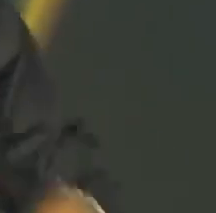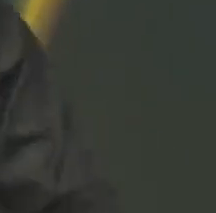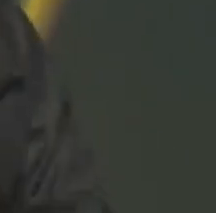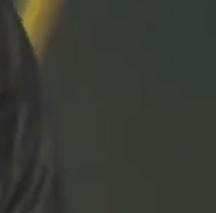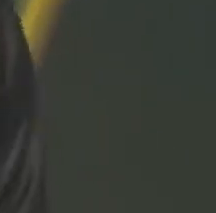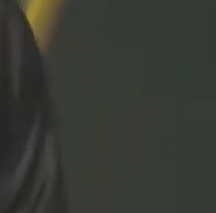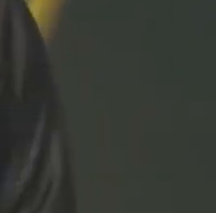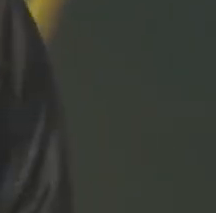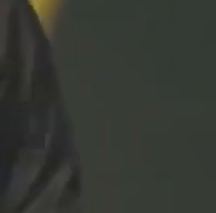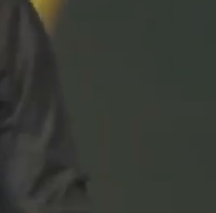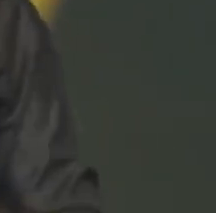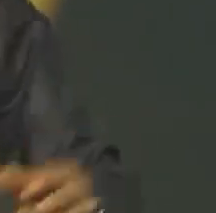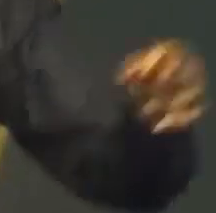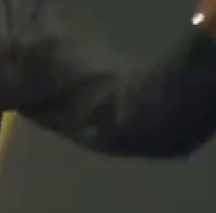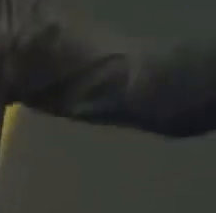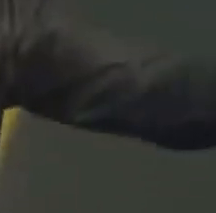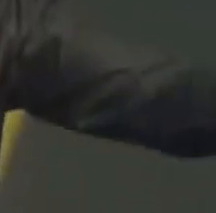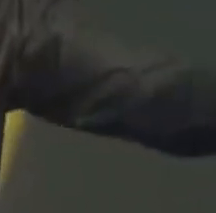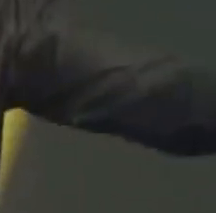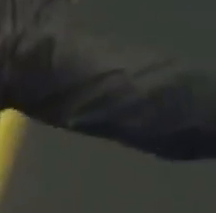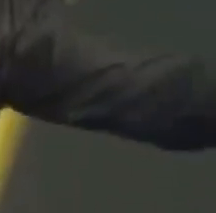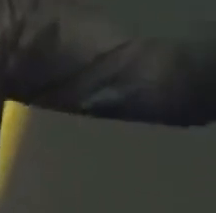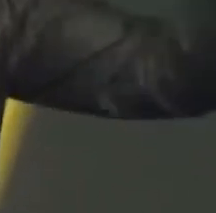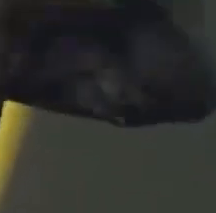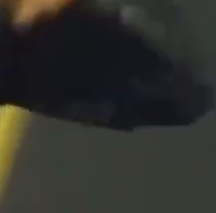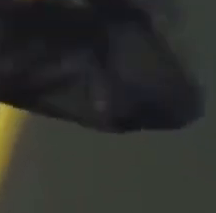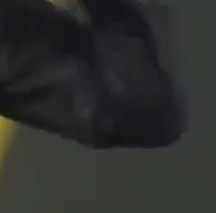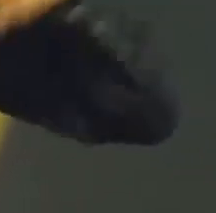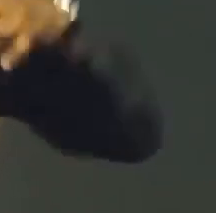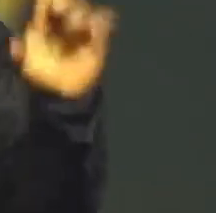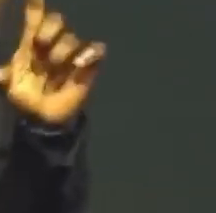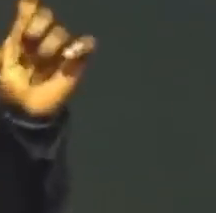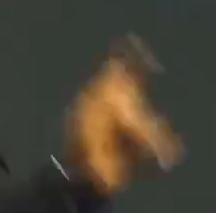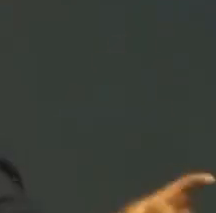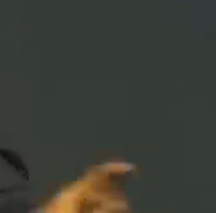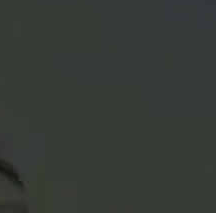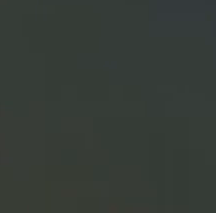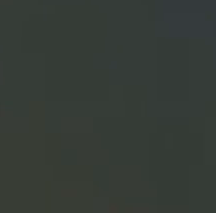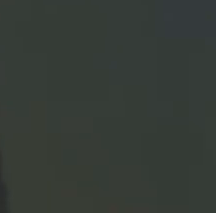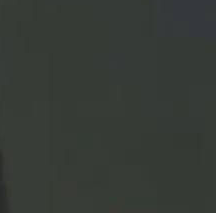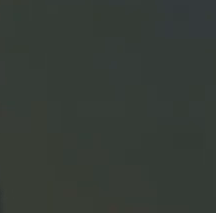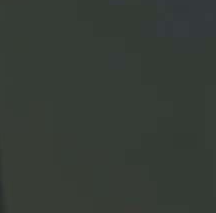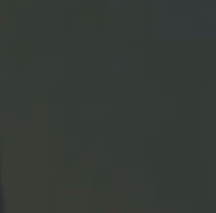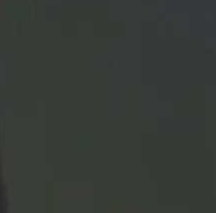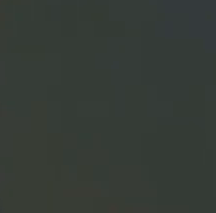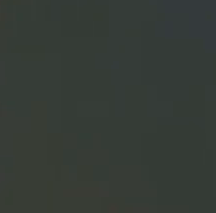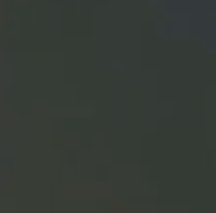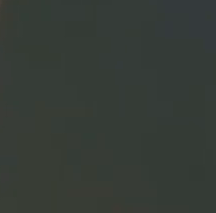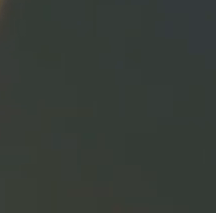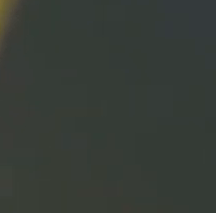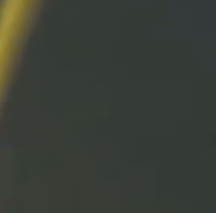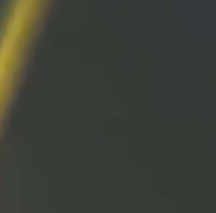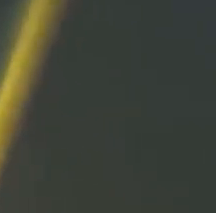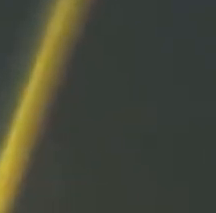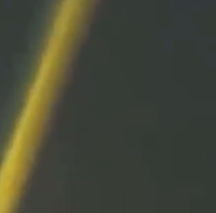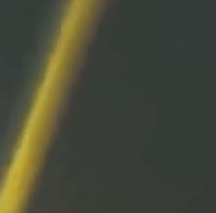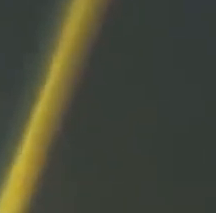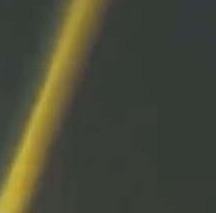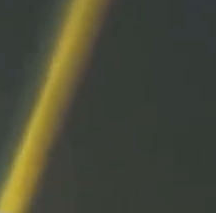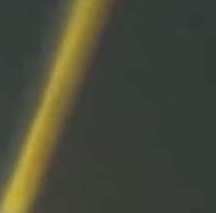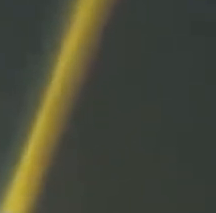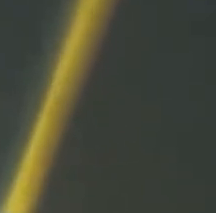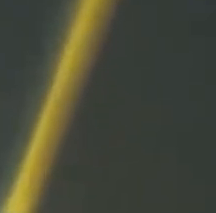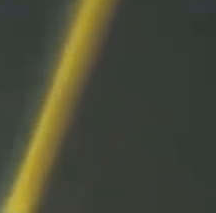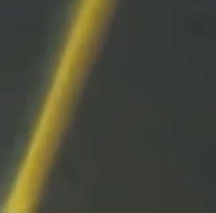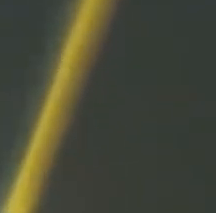of the spirit. The Bible says the spirit itself bears witness with our spirit that we are the sons or the children of